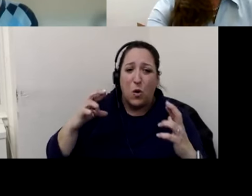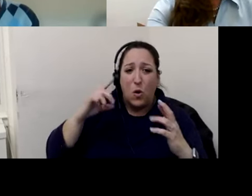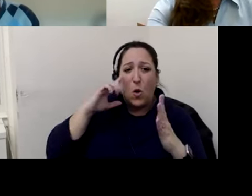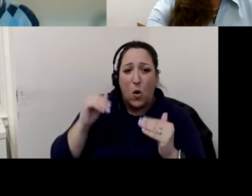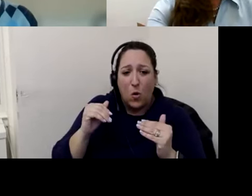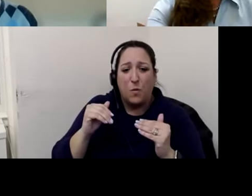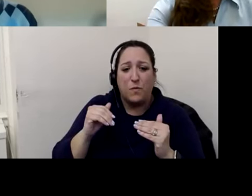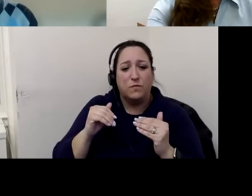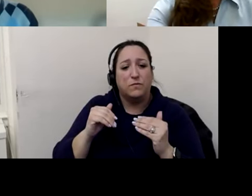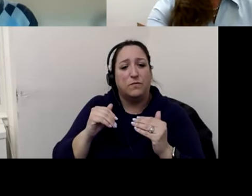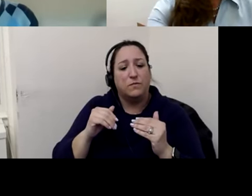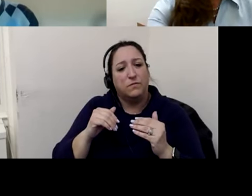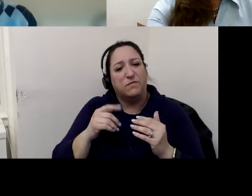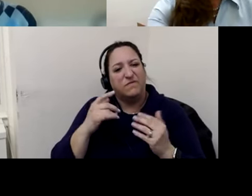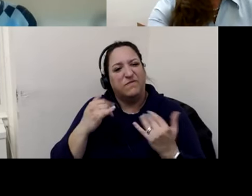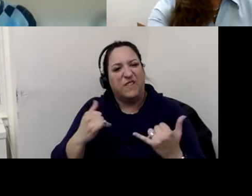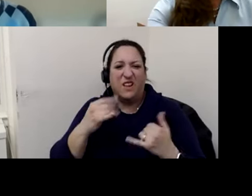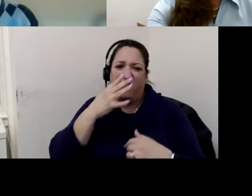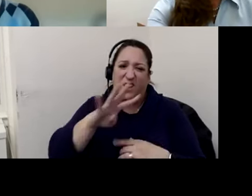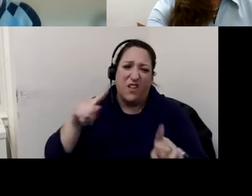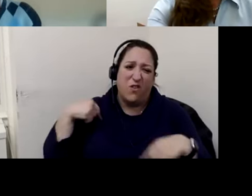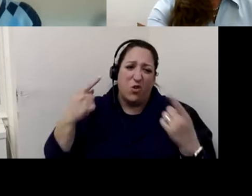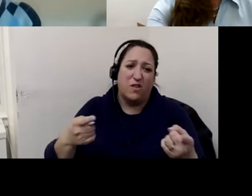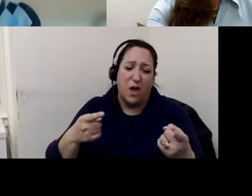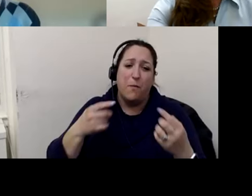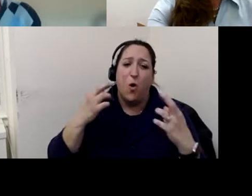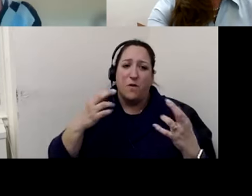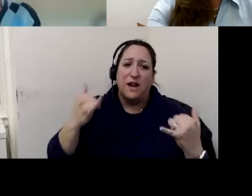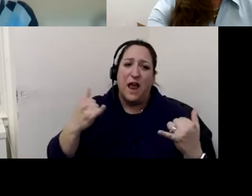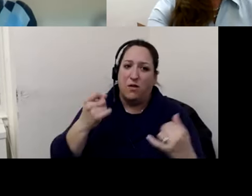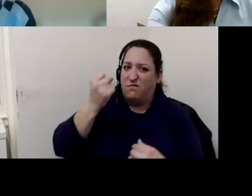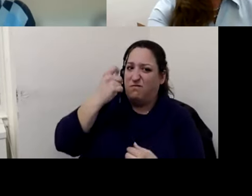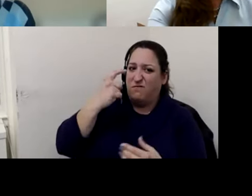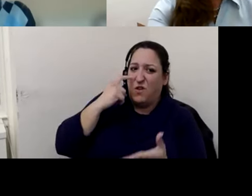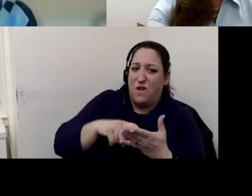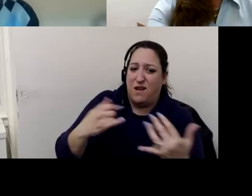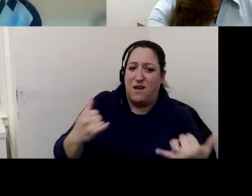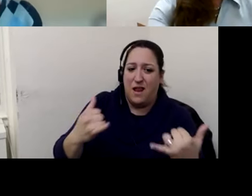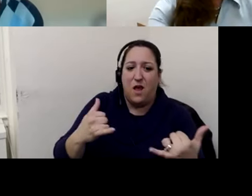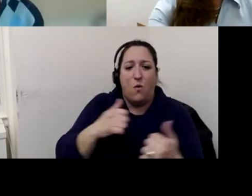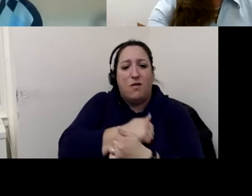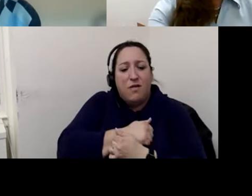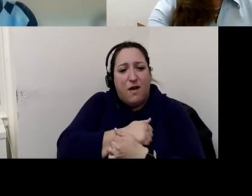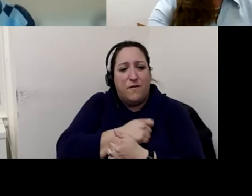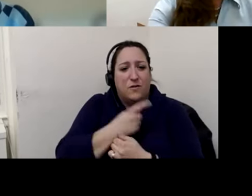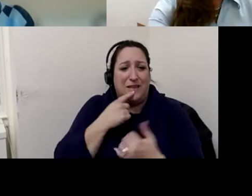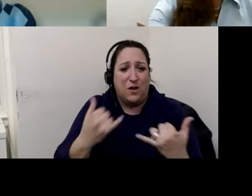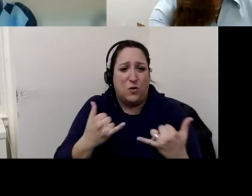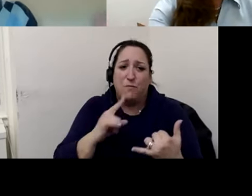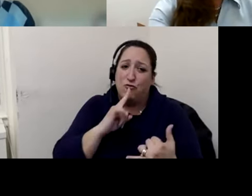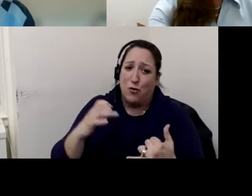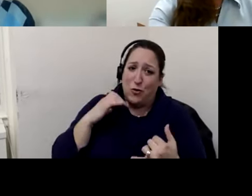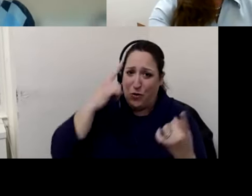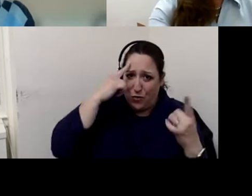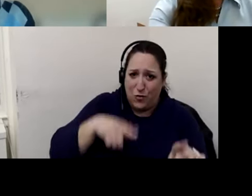field that has been neglected too long is now in the forefront. I would have loved to say today, and I'm sure the commissioner would